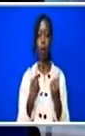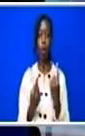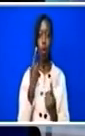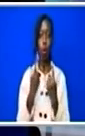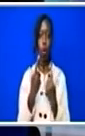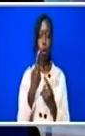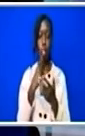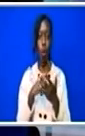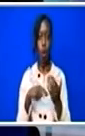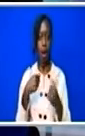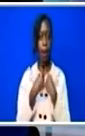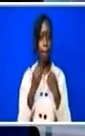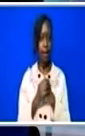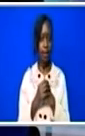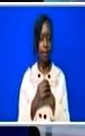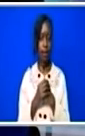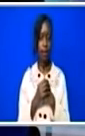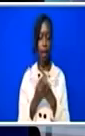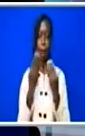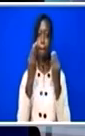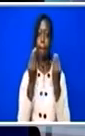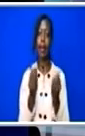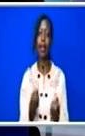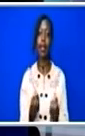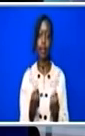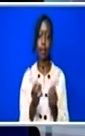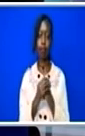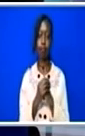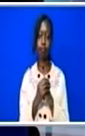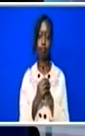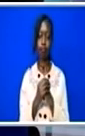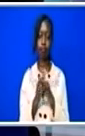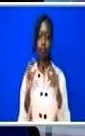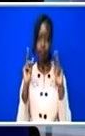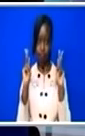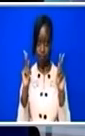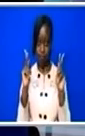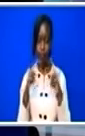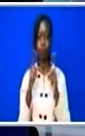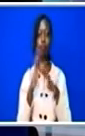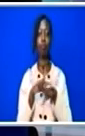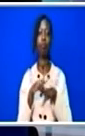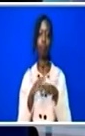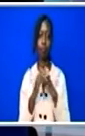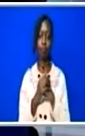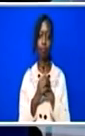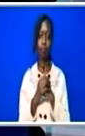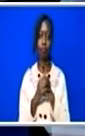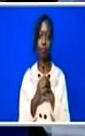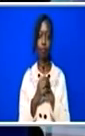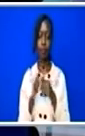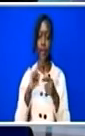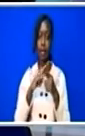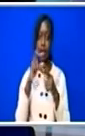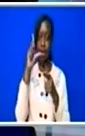these fats. Yes, they So melt. They melt. They liquefy. Yeah. Okay? Yes. Very good. So, then